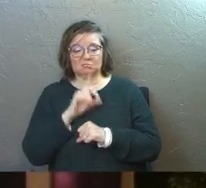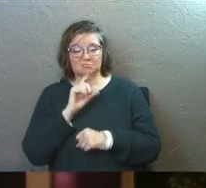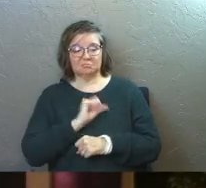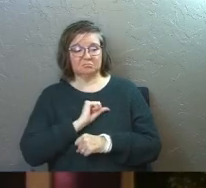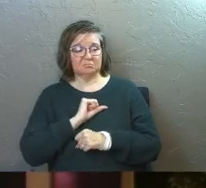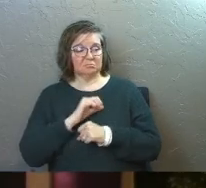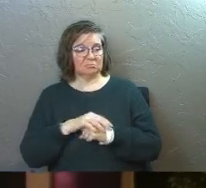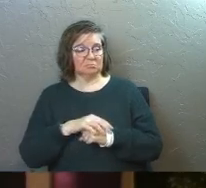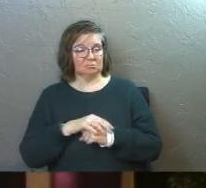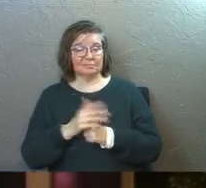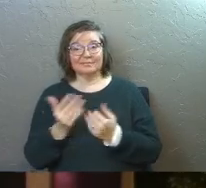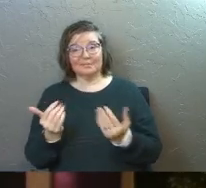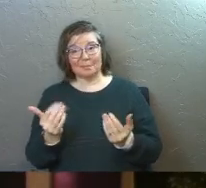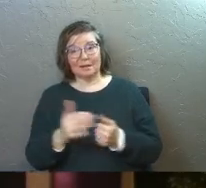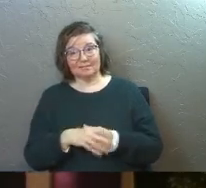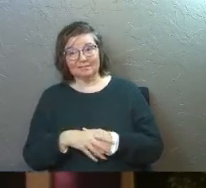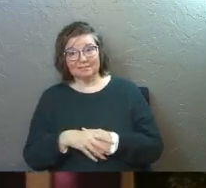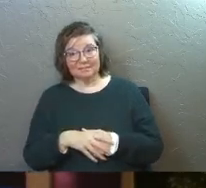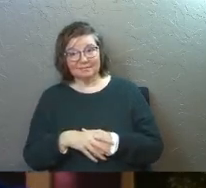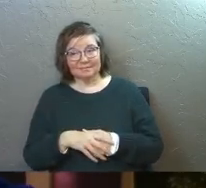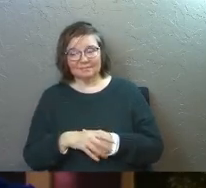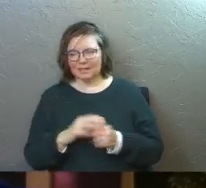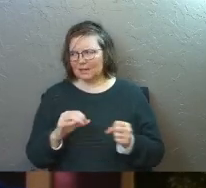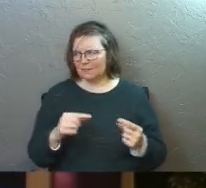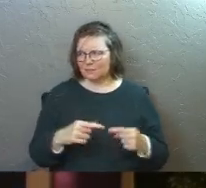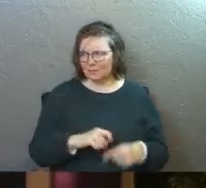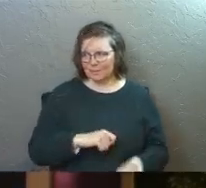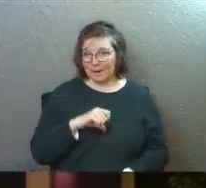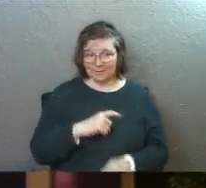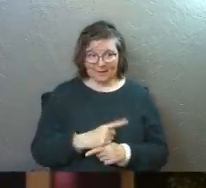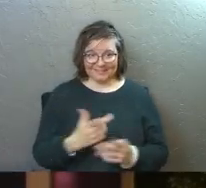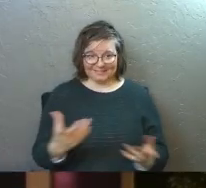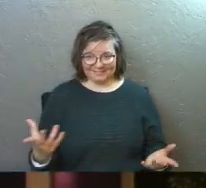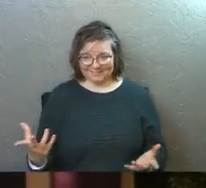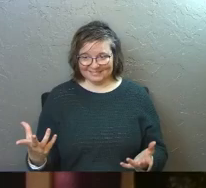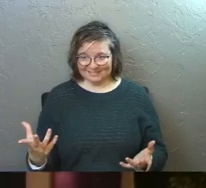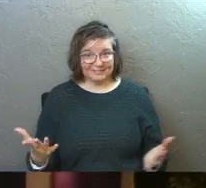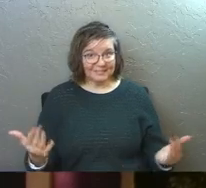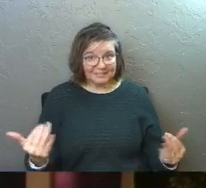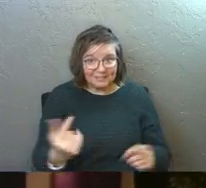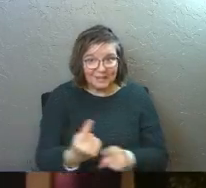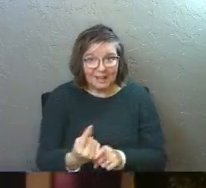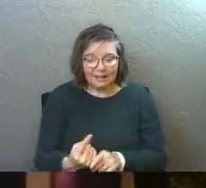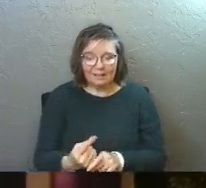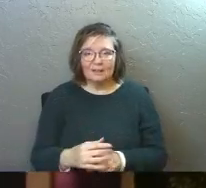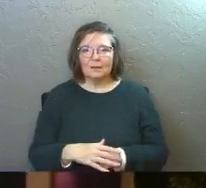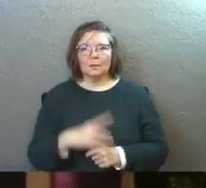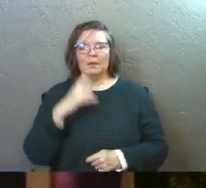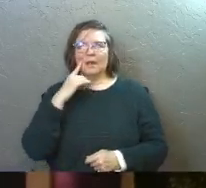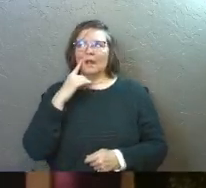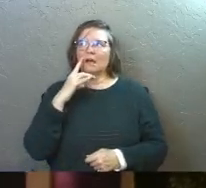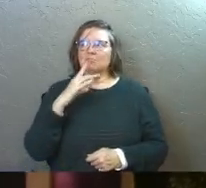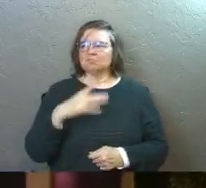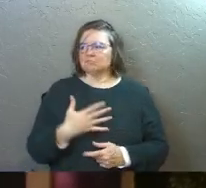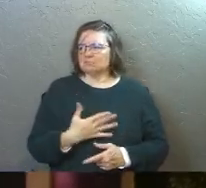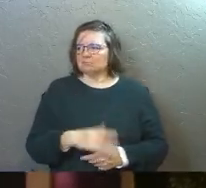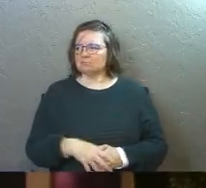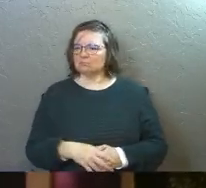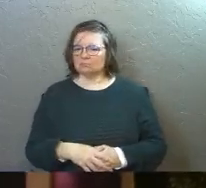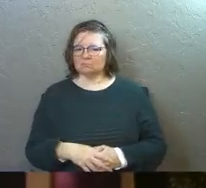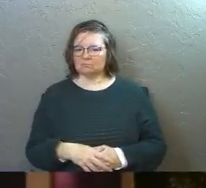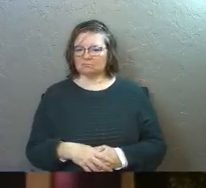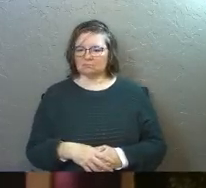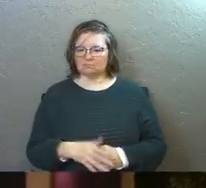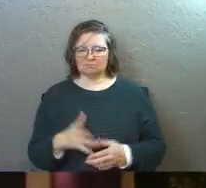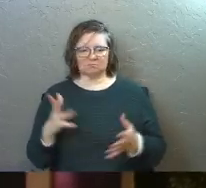Come on. I forgot. None of us struggle with pride, you know? Right? But we go to this place and we're like,